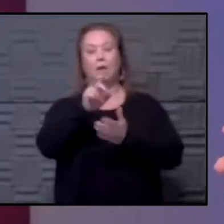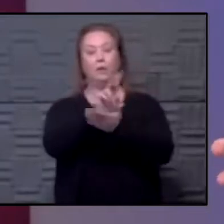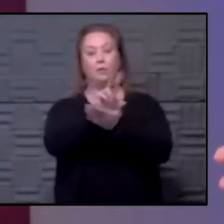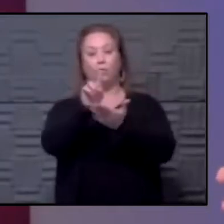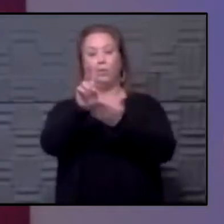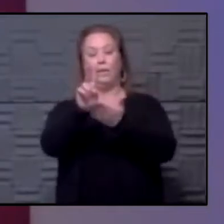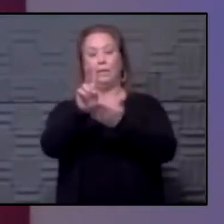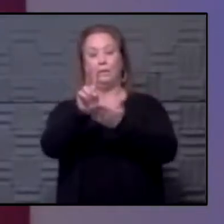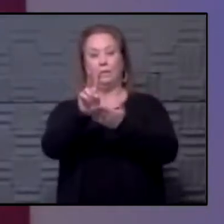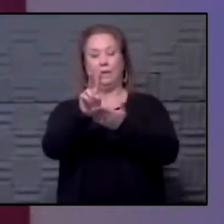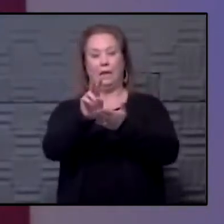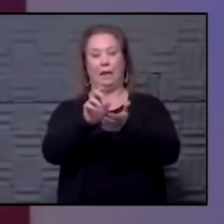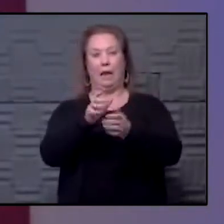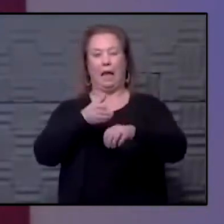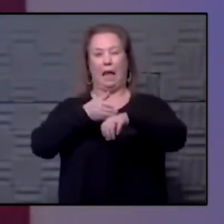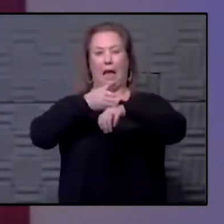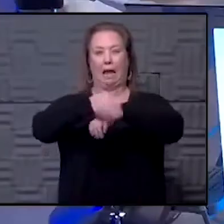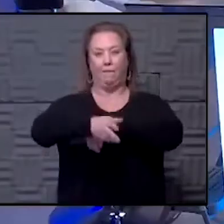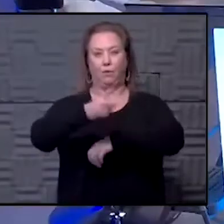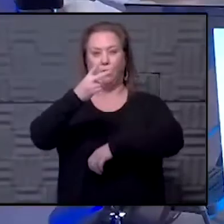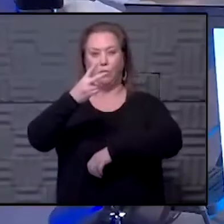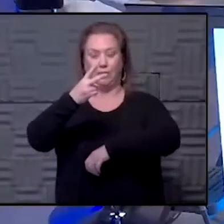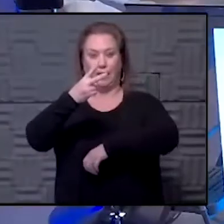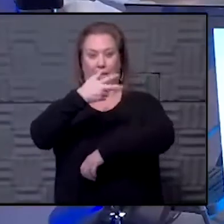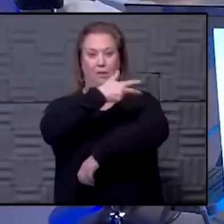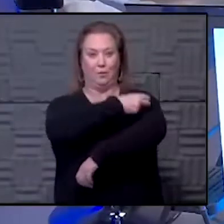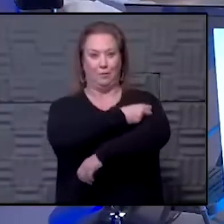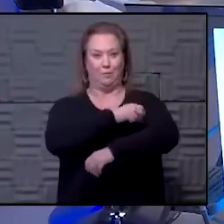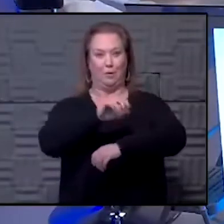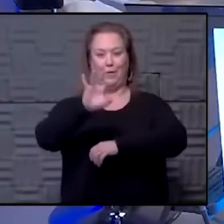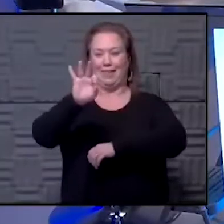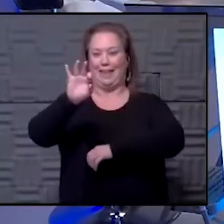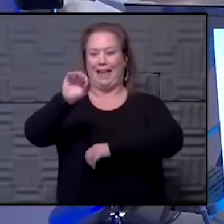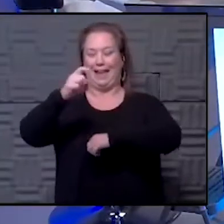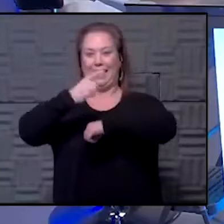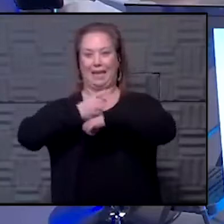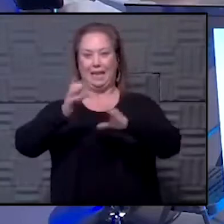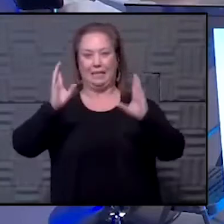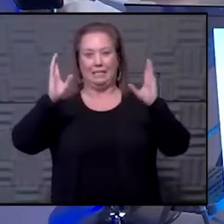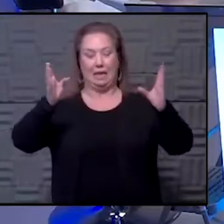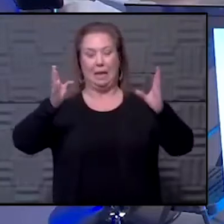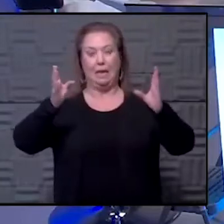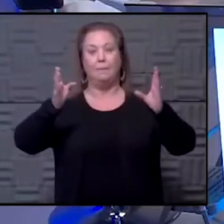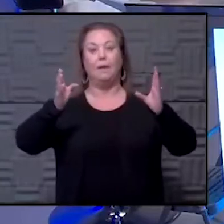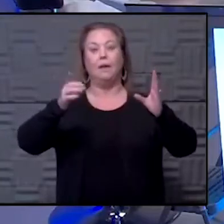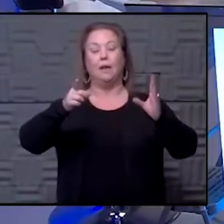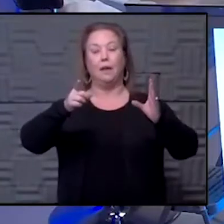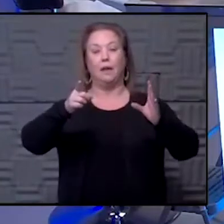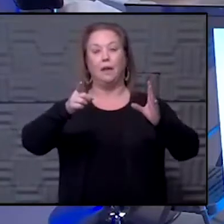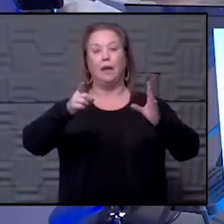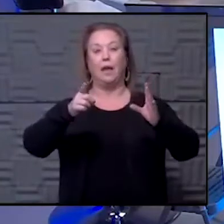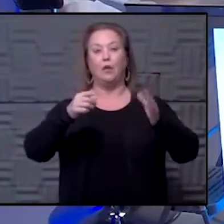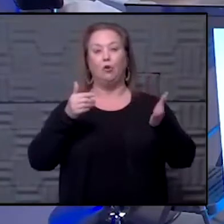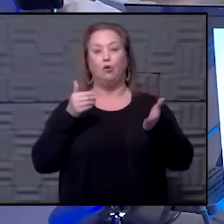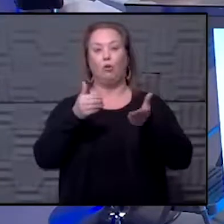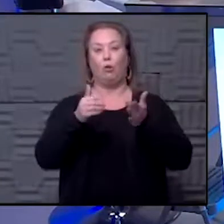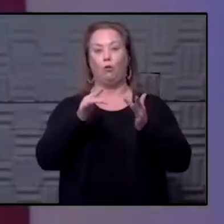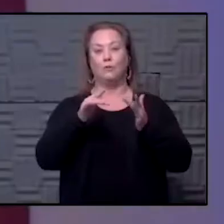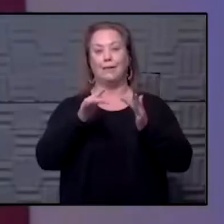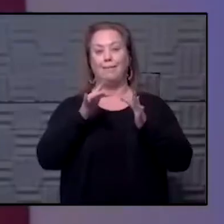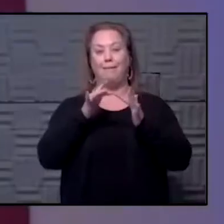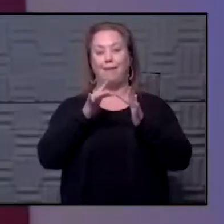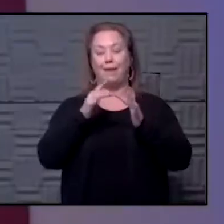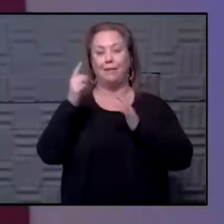weeks out after your second dose, but within the 90-day window after your second dose, and you are considered a close contact of someone